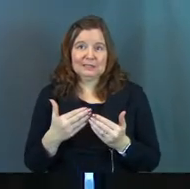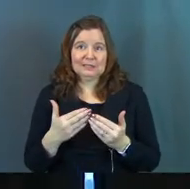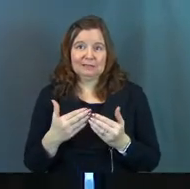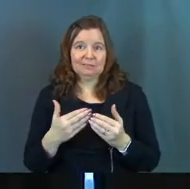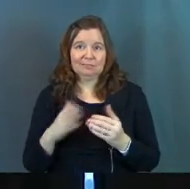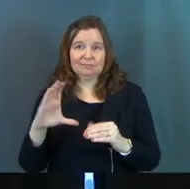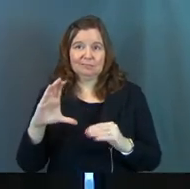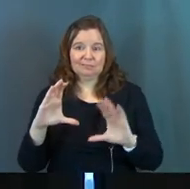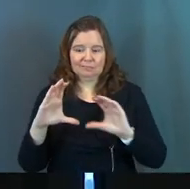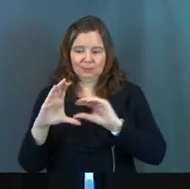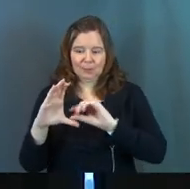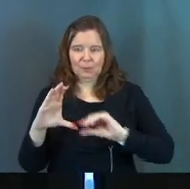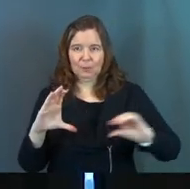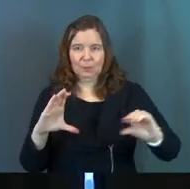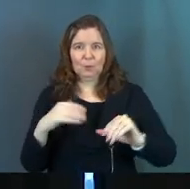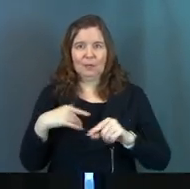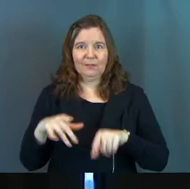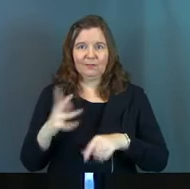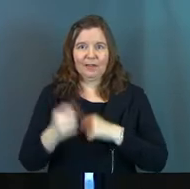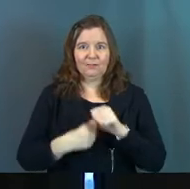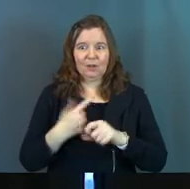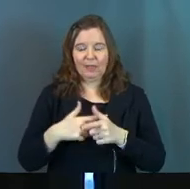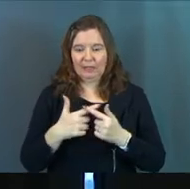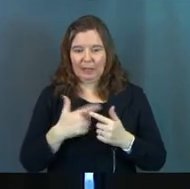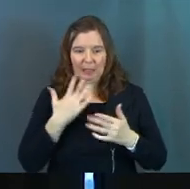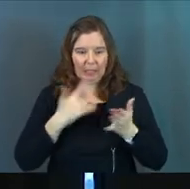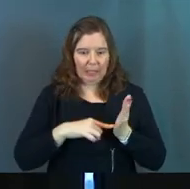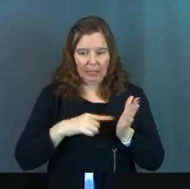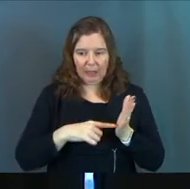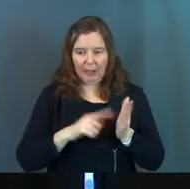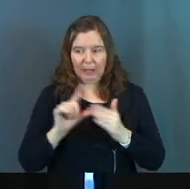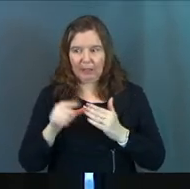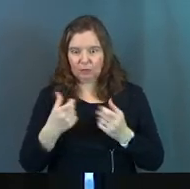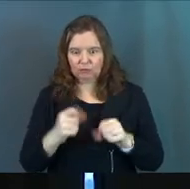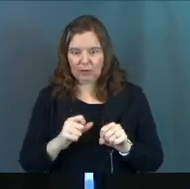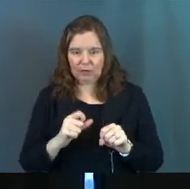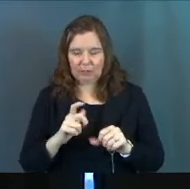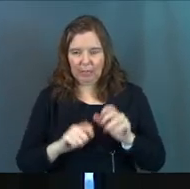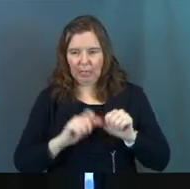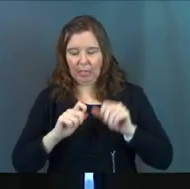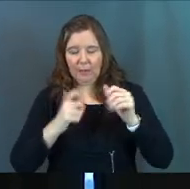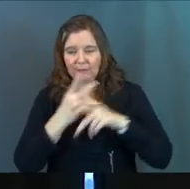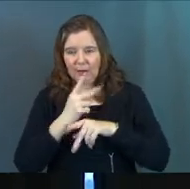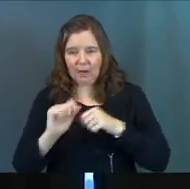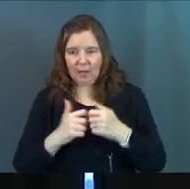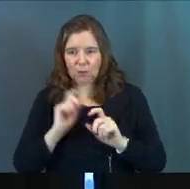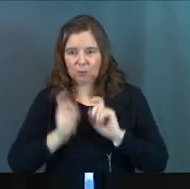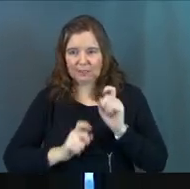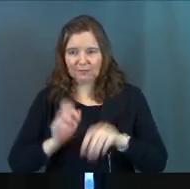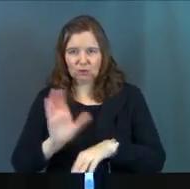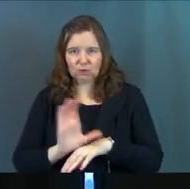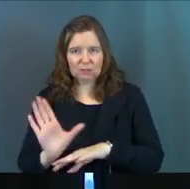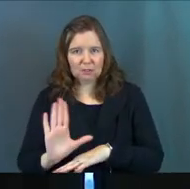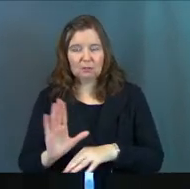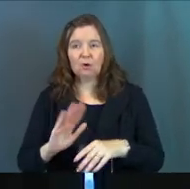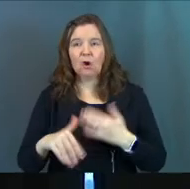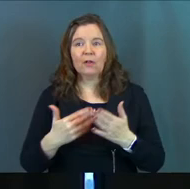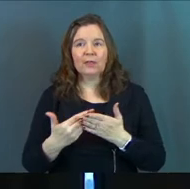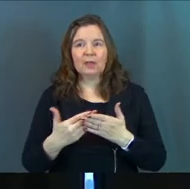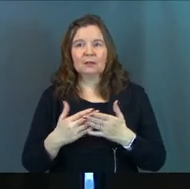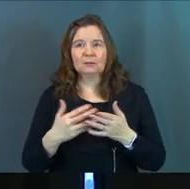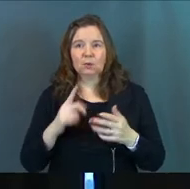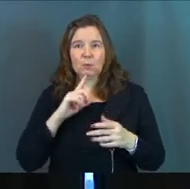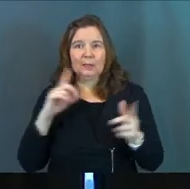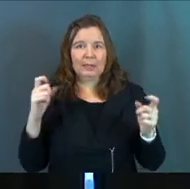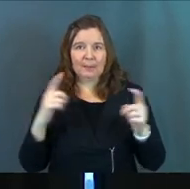us. We didn't spend 5 years and fall into a bunch of debt, and then you're trying to climb out and figure out how to give to your church. All that stuff